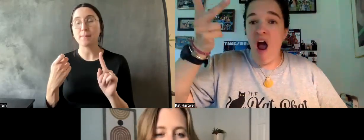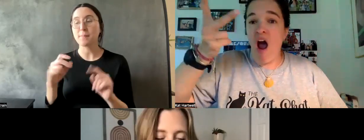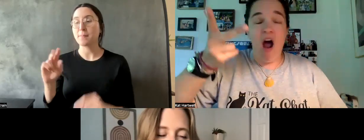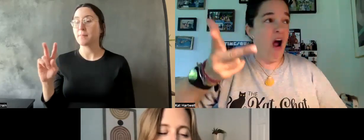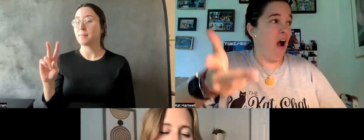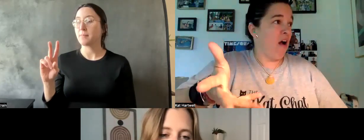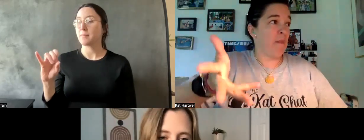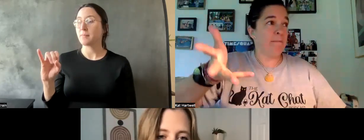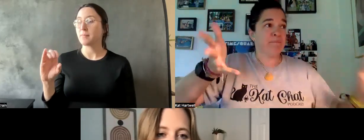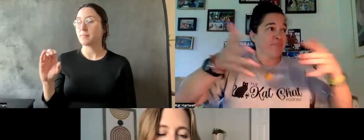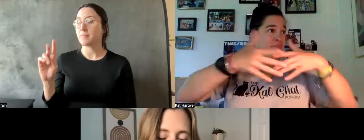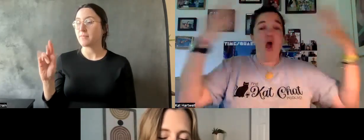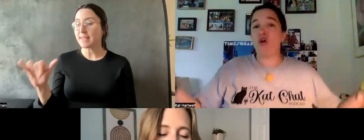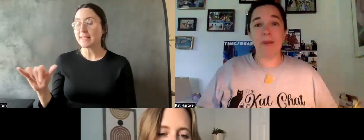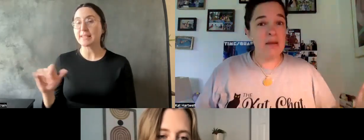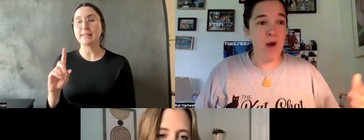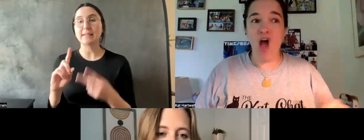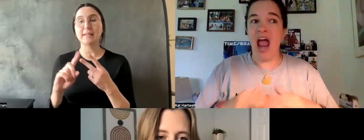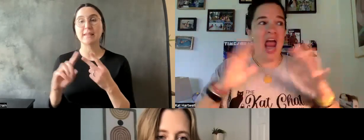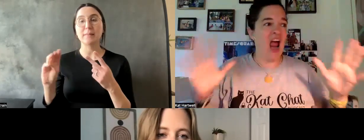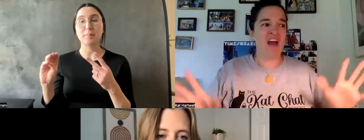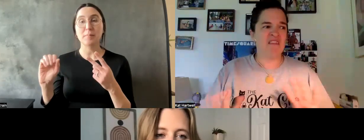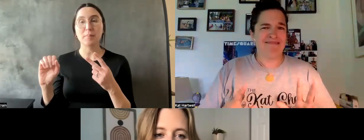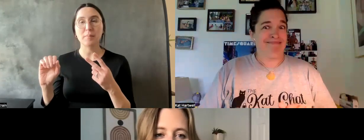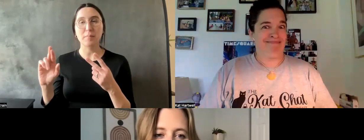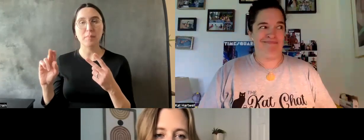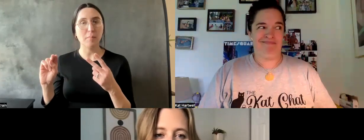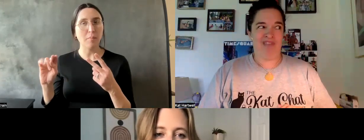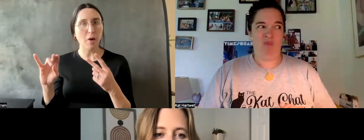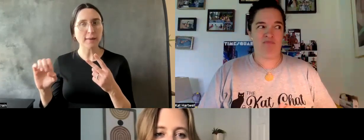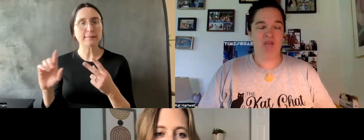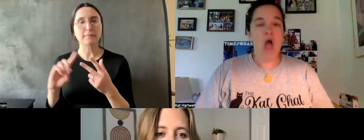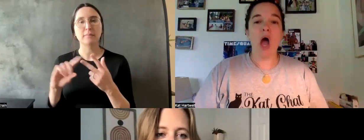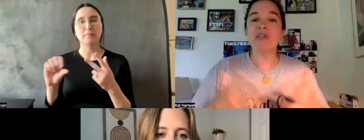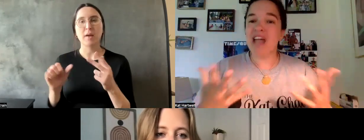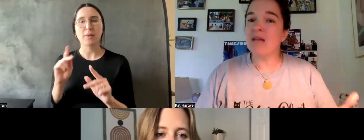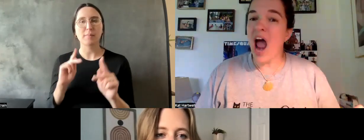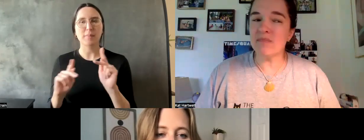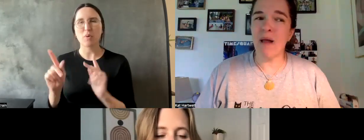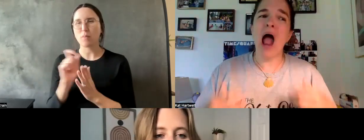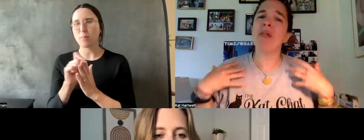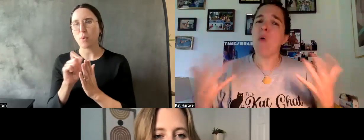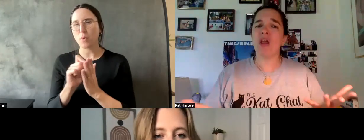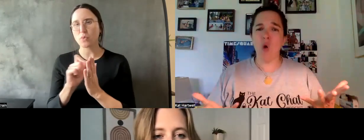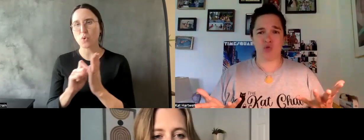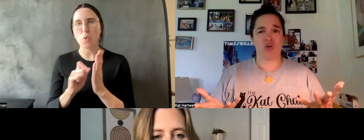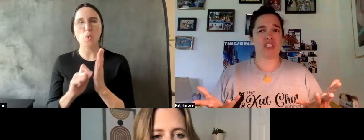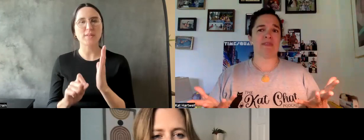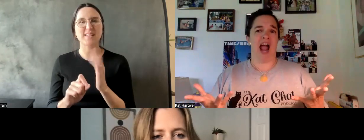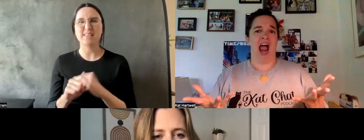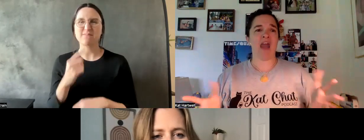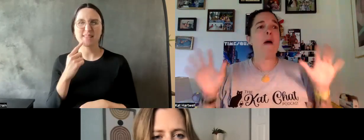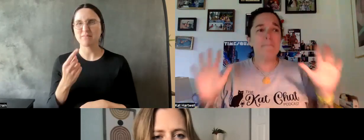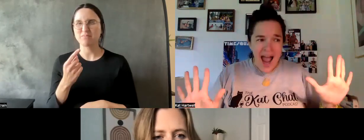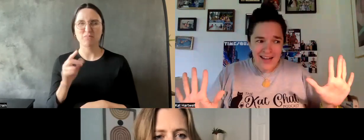Vicky, yeah, other people, and no. So I yeah. would tell you my husband that I want to go to a